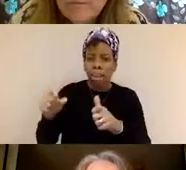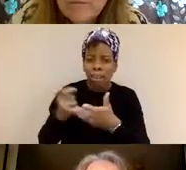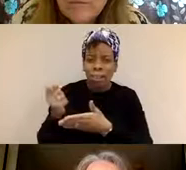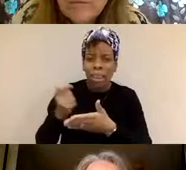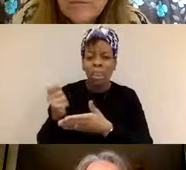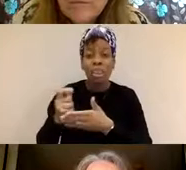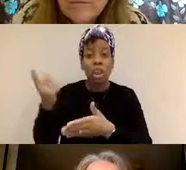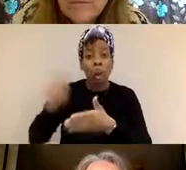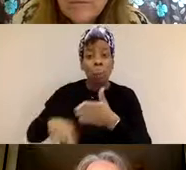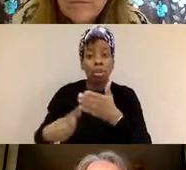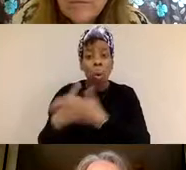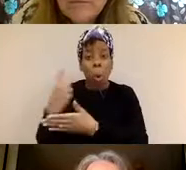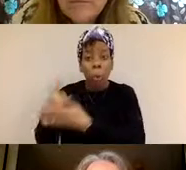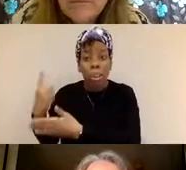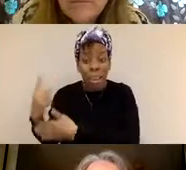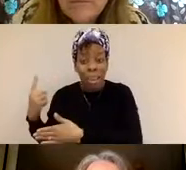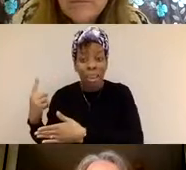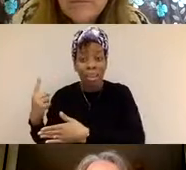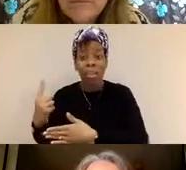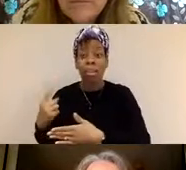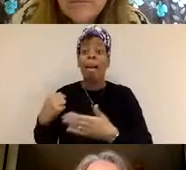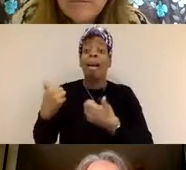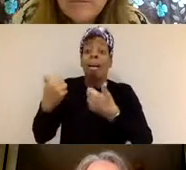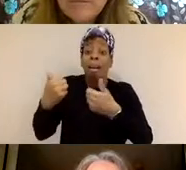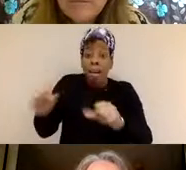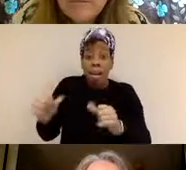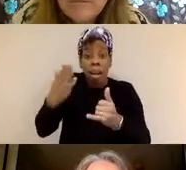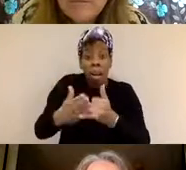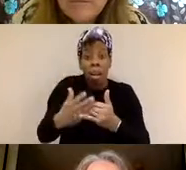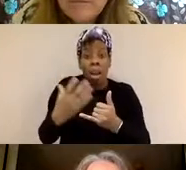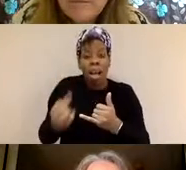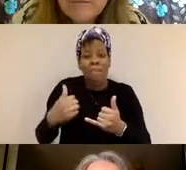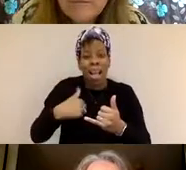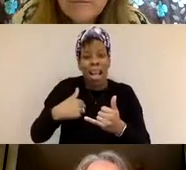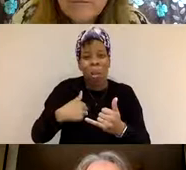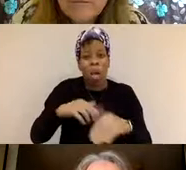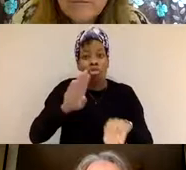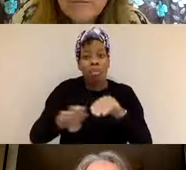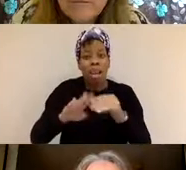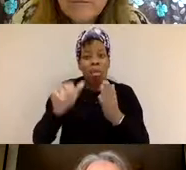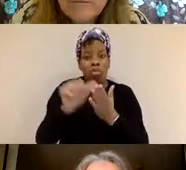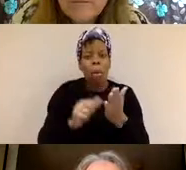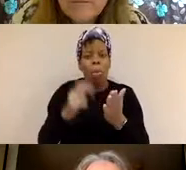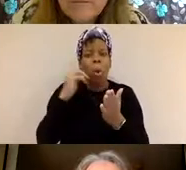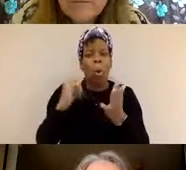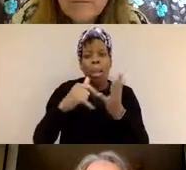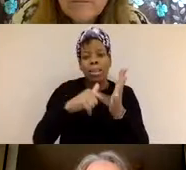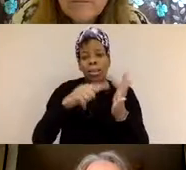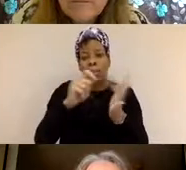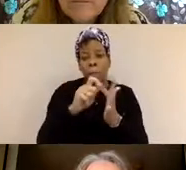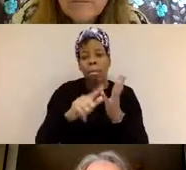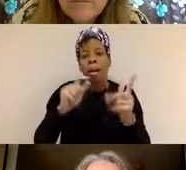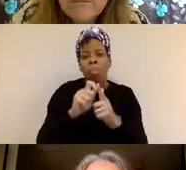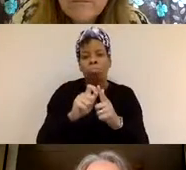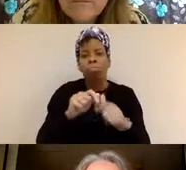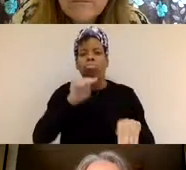opportunities. And then finally, we have our training program, which is called Step Up. And that's our training and professional development program